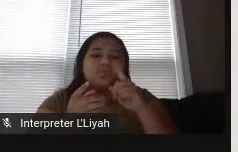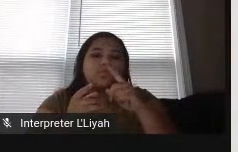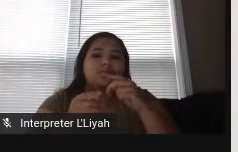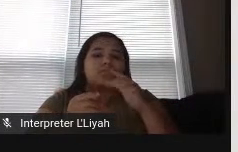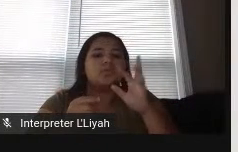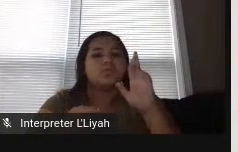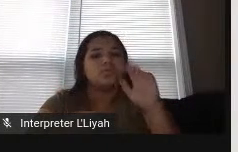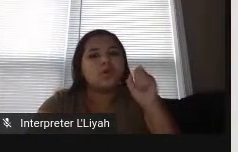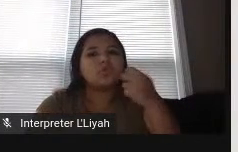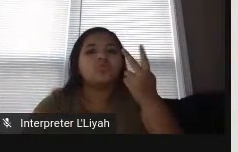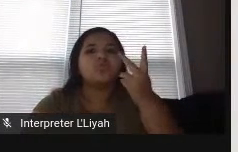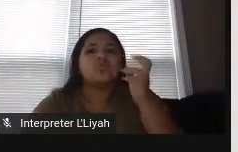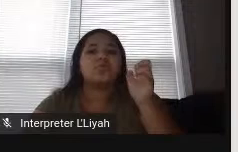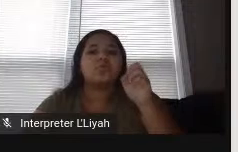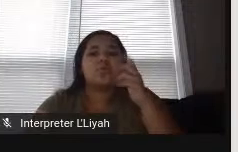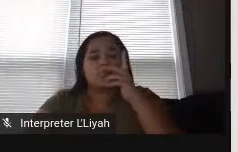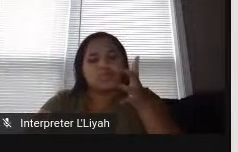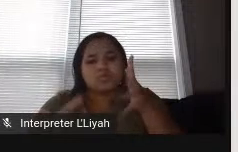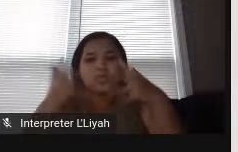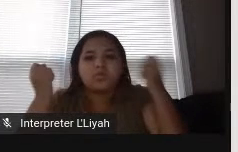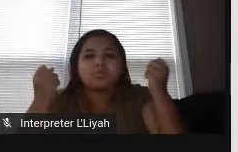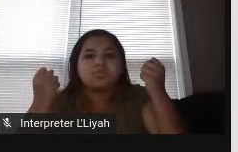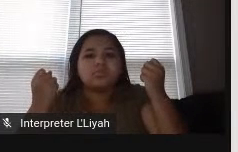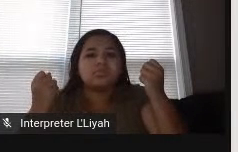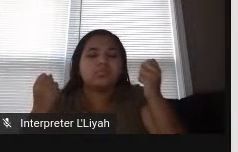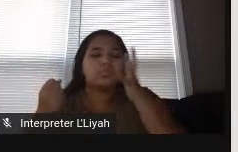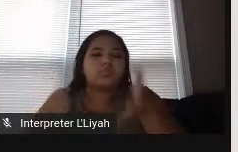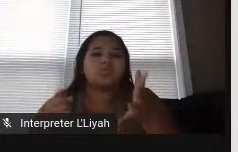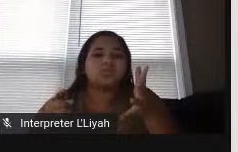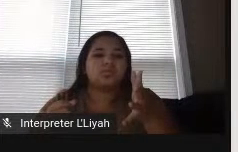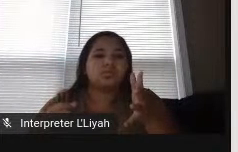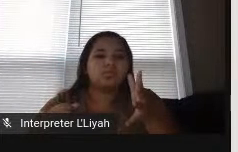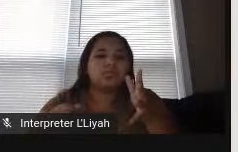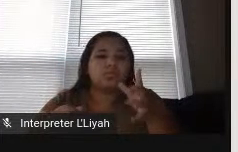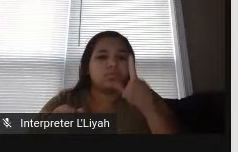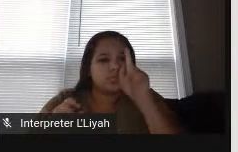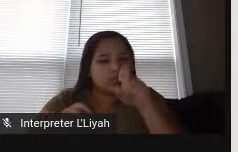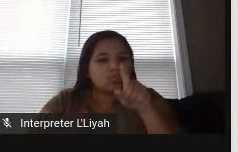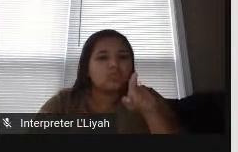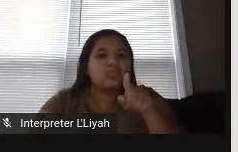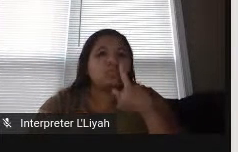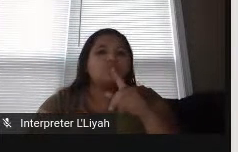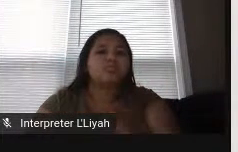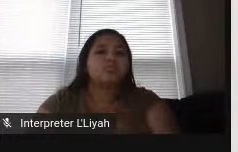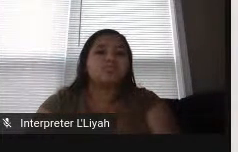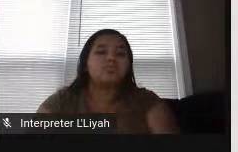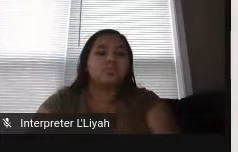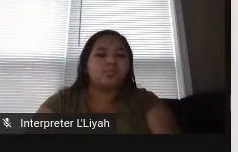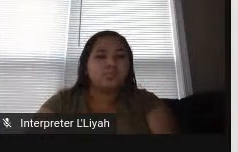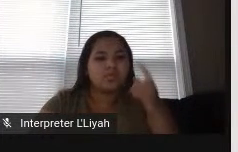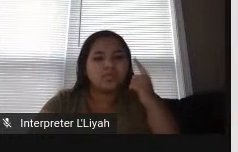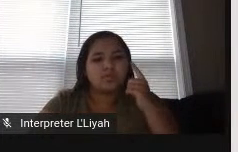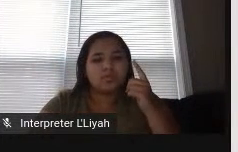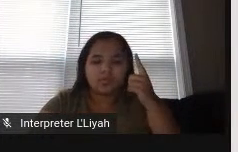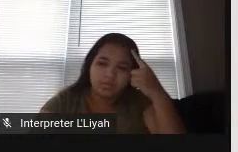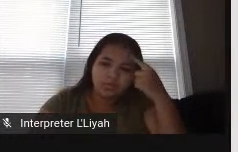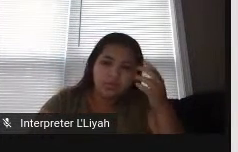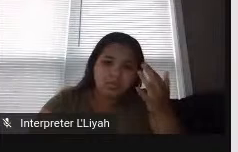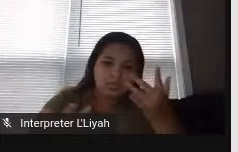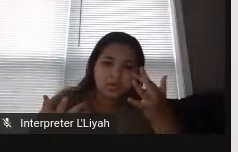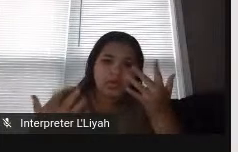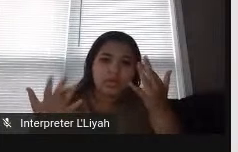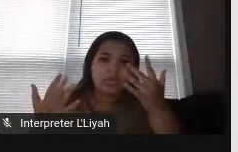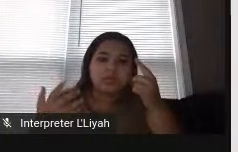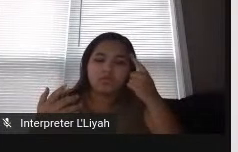a rush or it's really fast, they will ask you to waive that